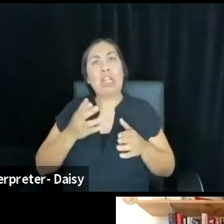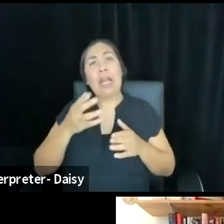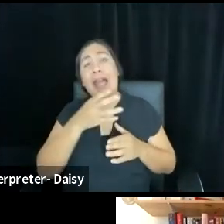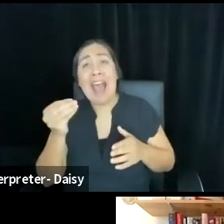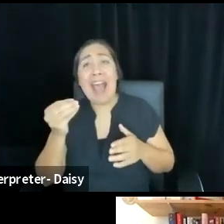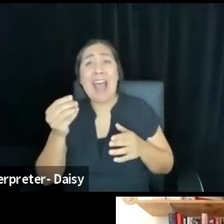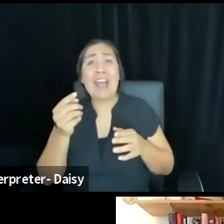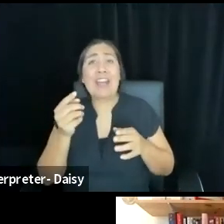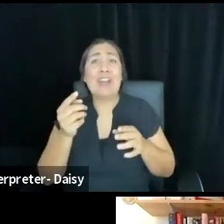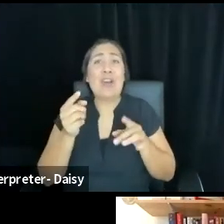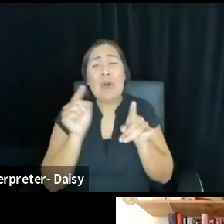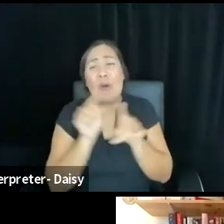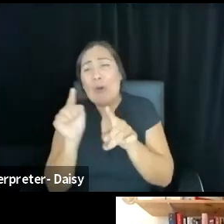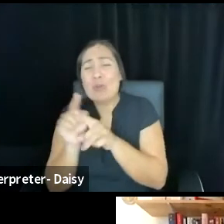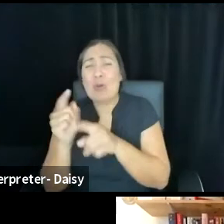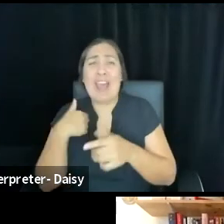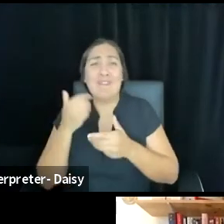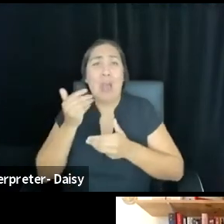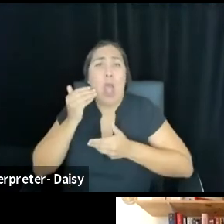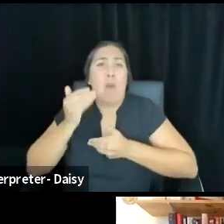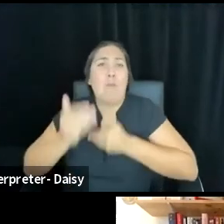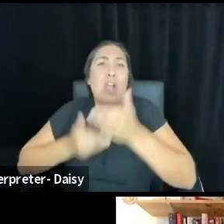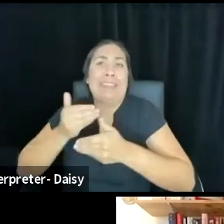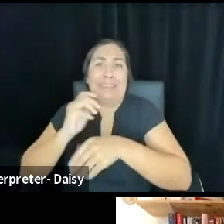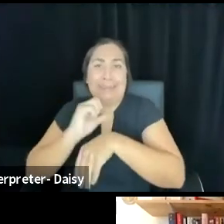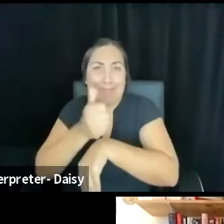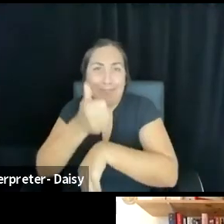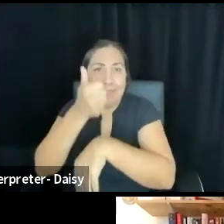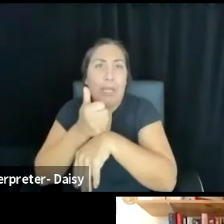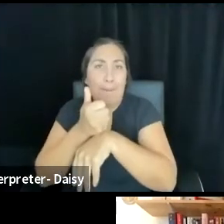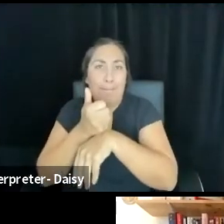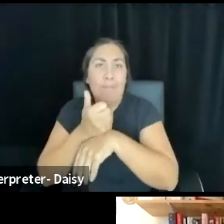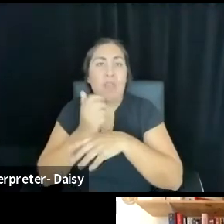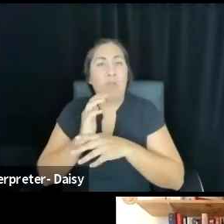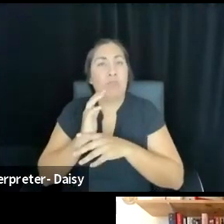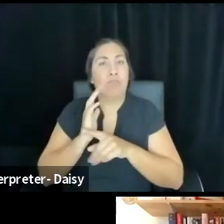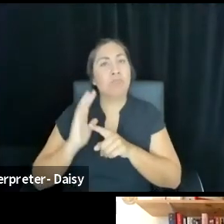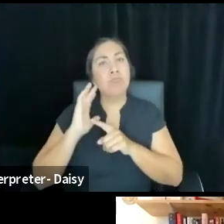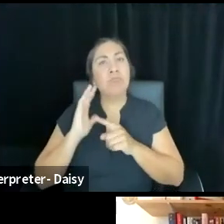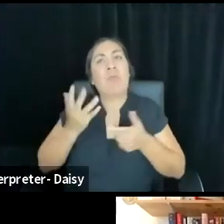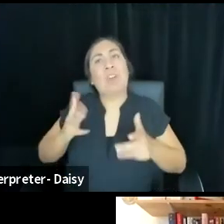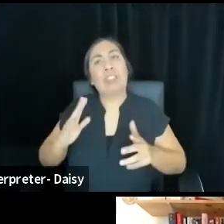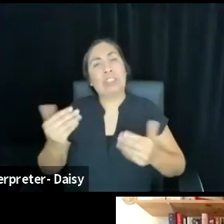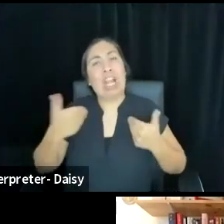processes in place that have had a collaborative